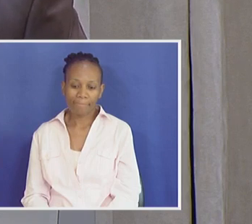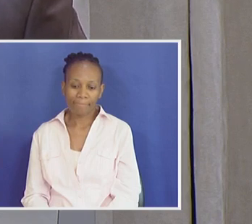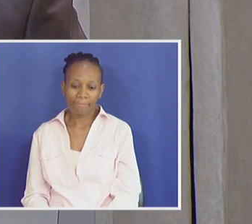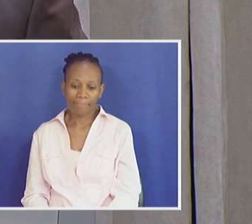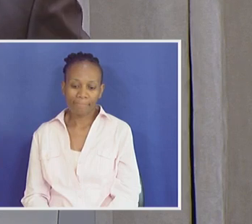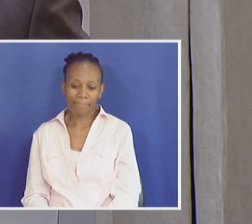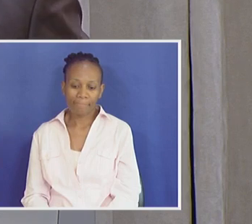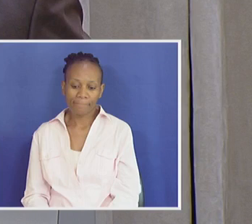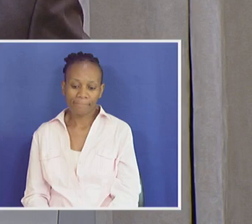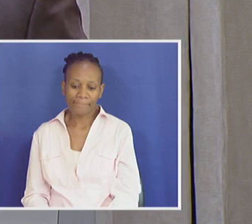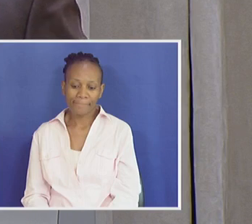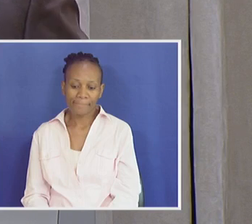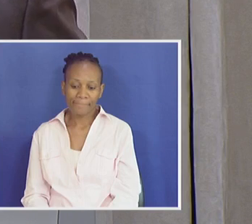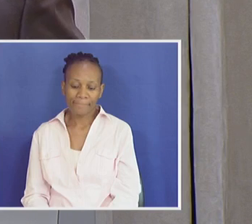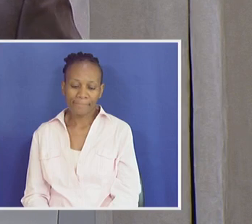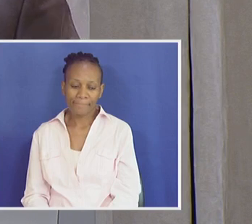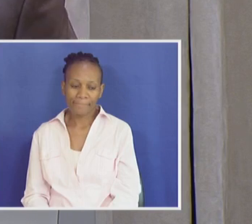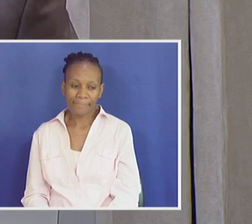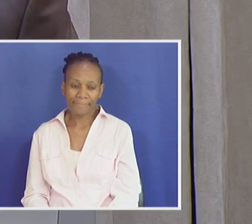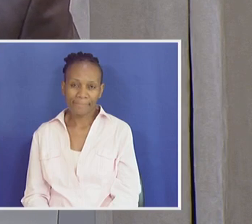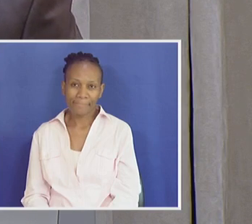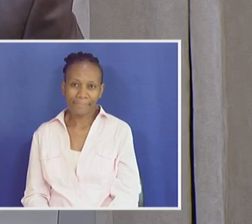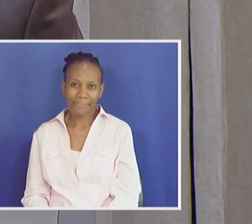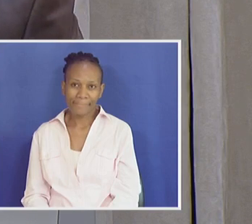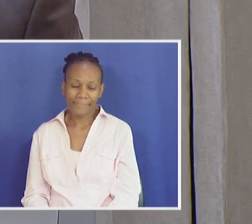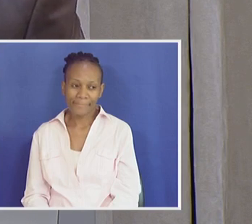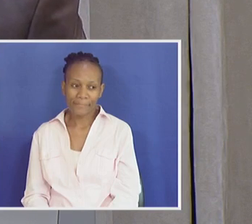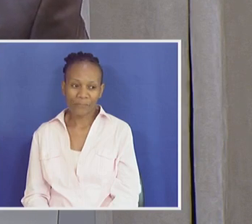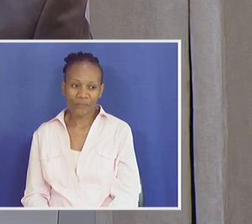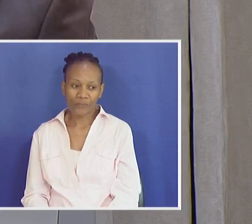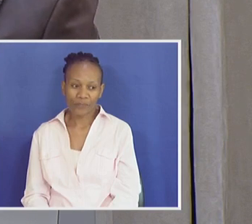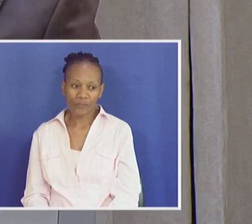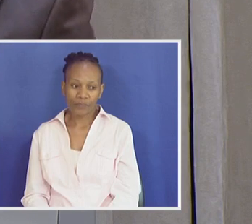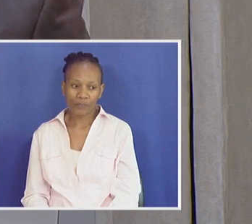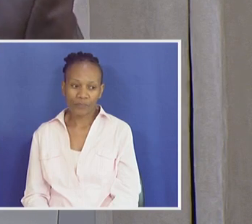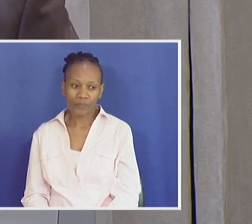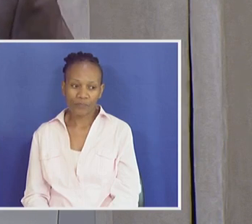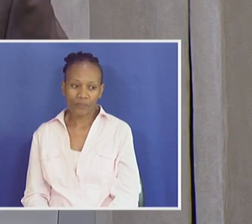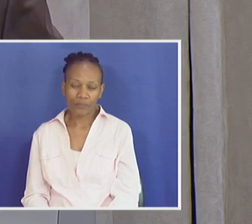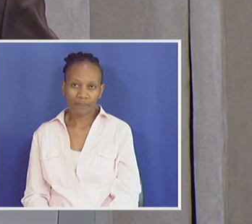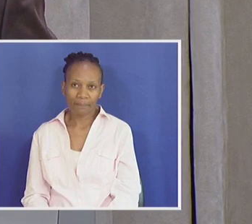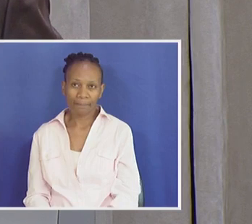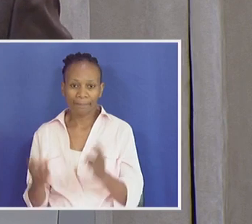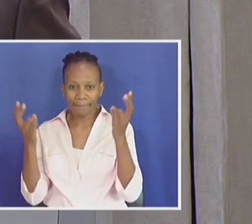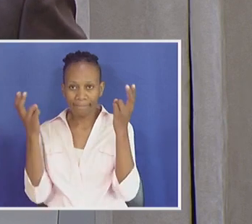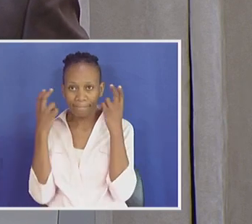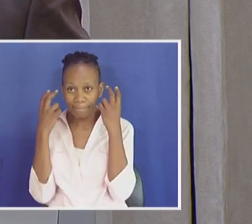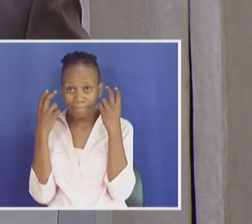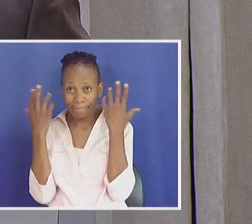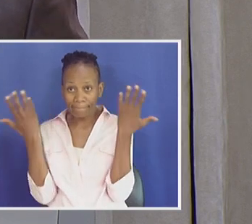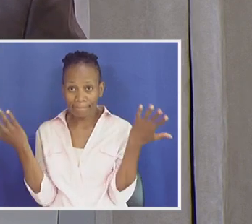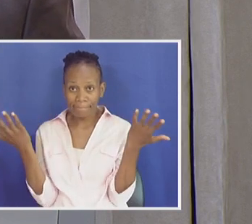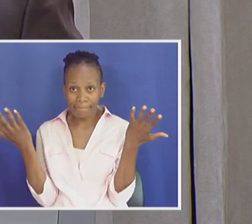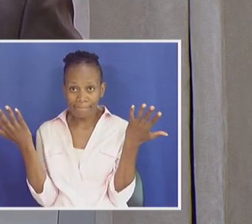at the district municipality. Chair, the first intervention in terms of Section 139, subsection 1B of the Constitution in Nquthu